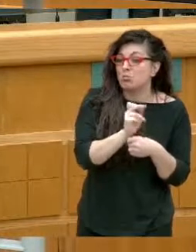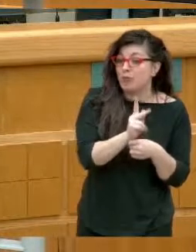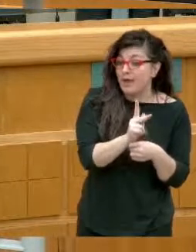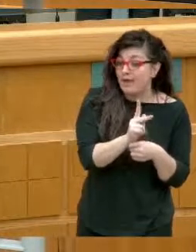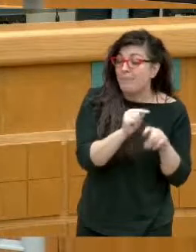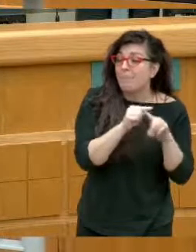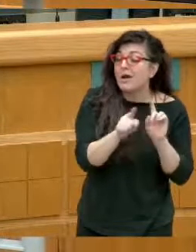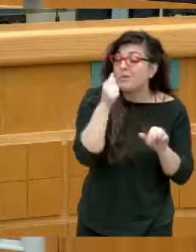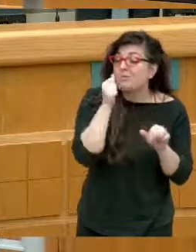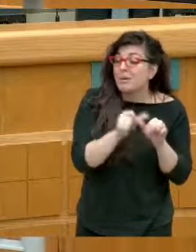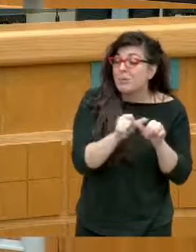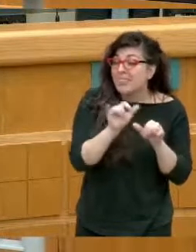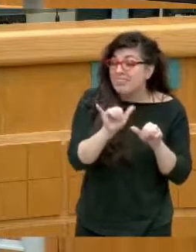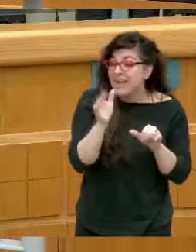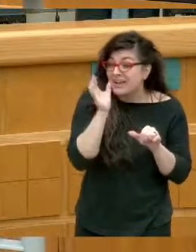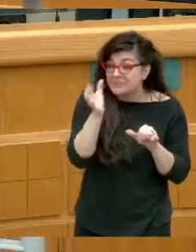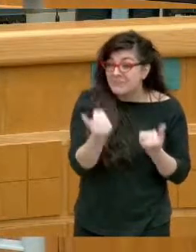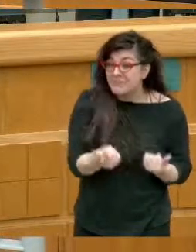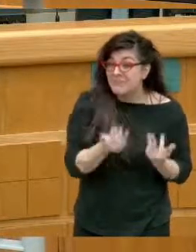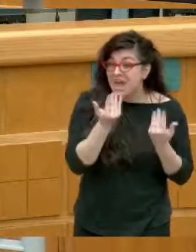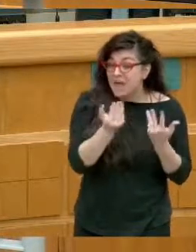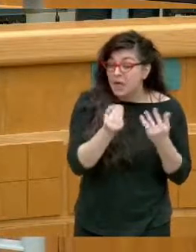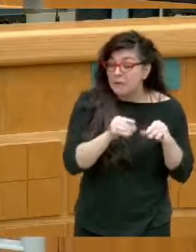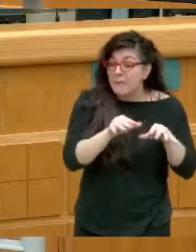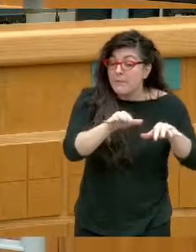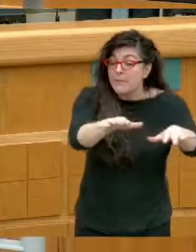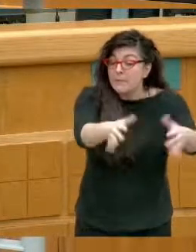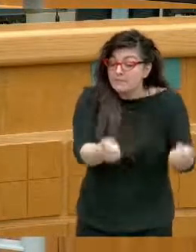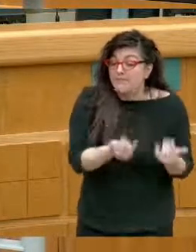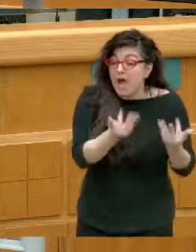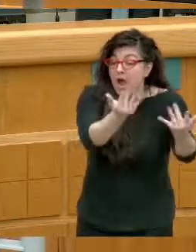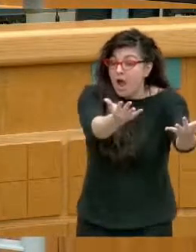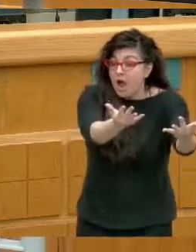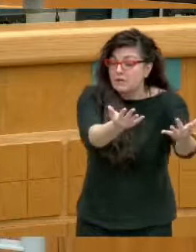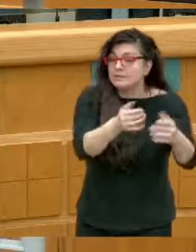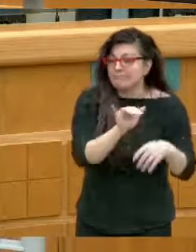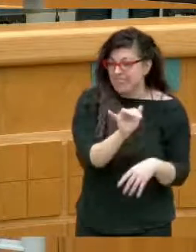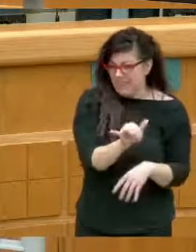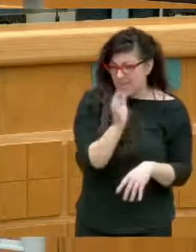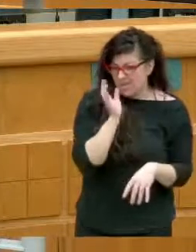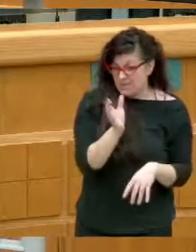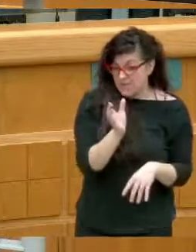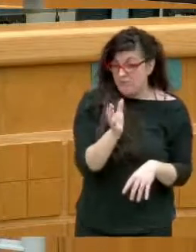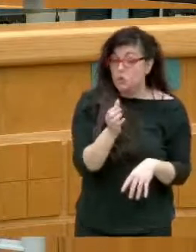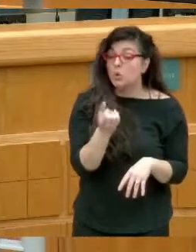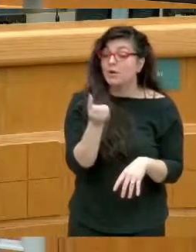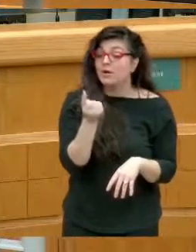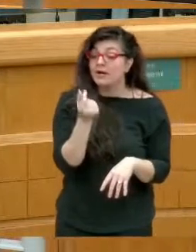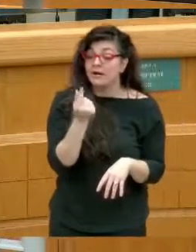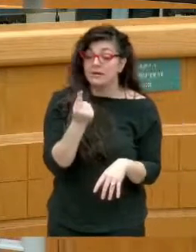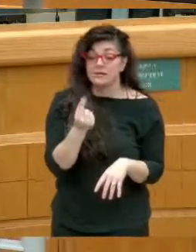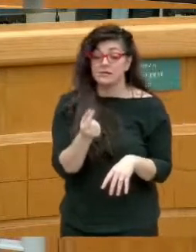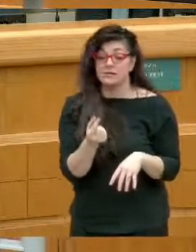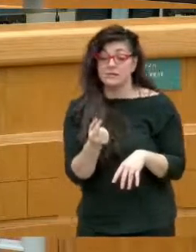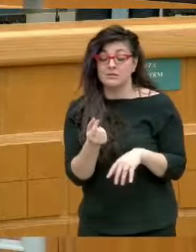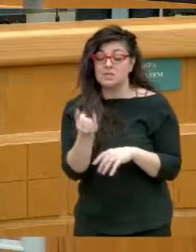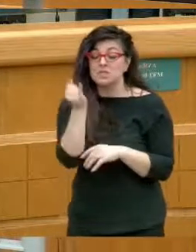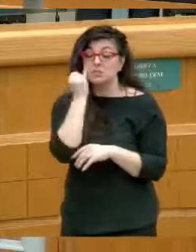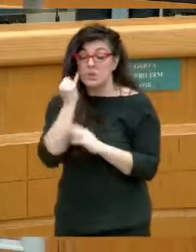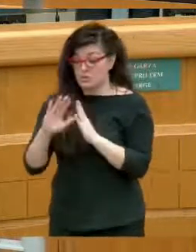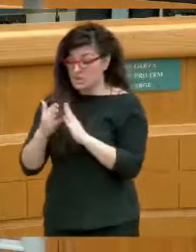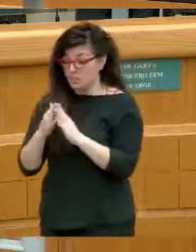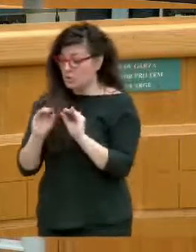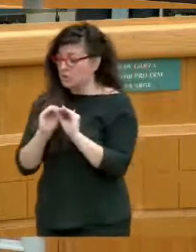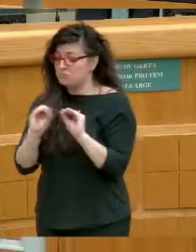of those haystacks that could catch on fire. And so the virus enters the outbreak area from the community. So if there was no COVID-19 in the